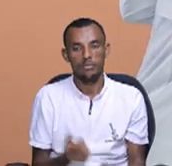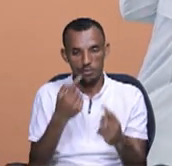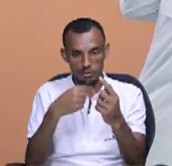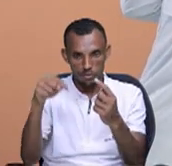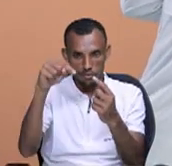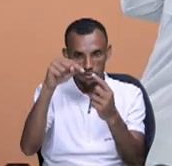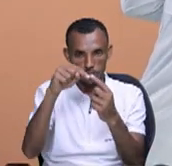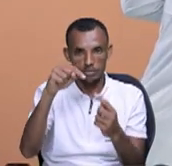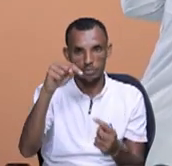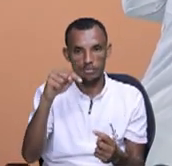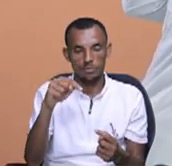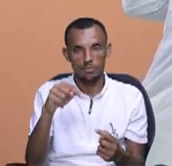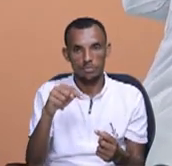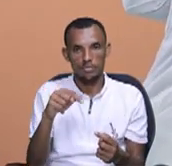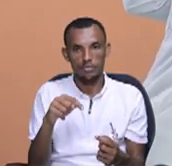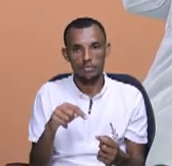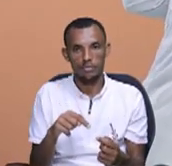to degree